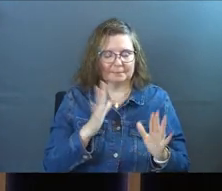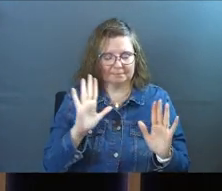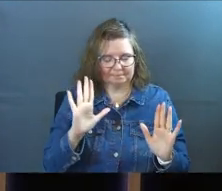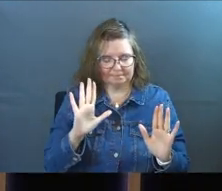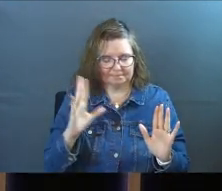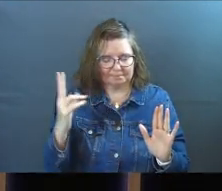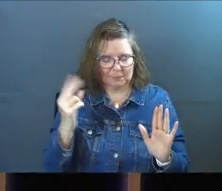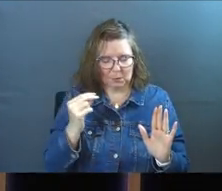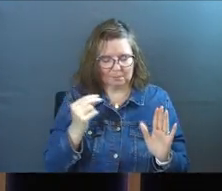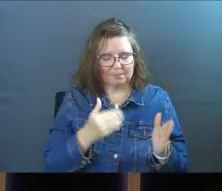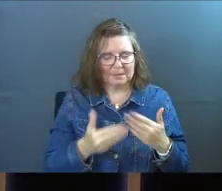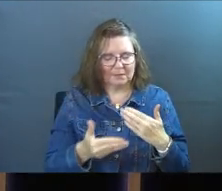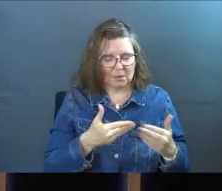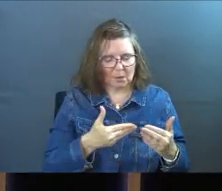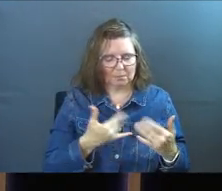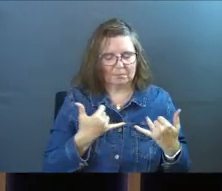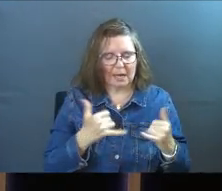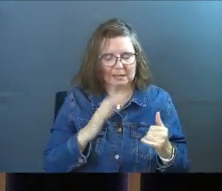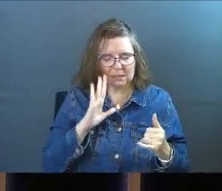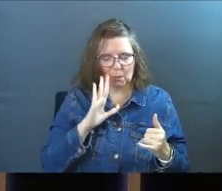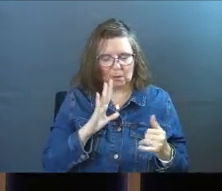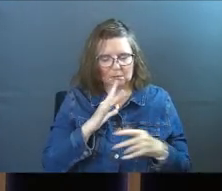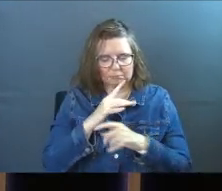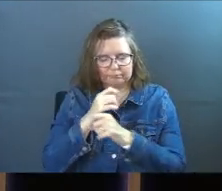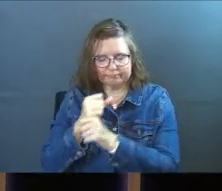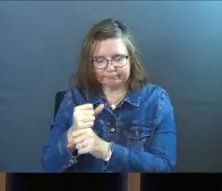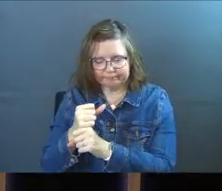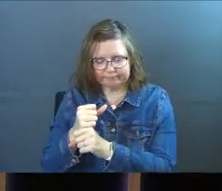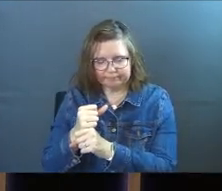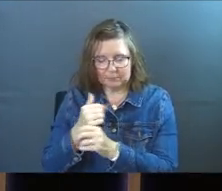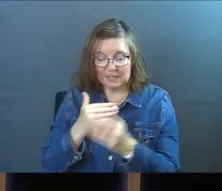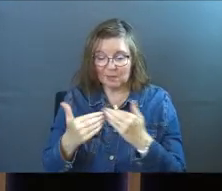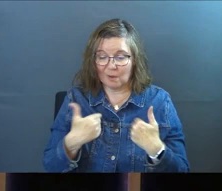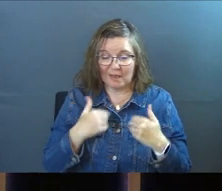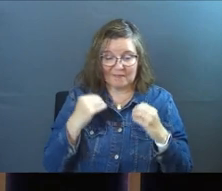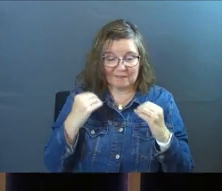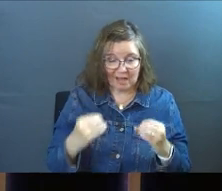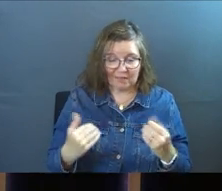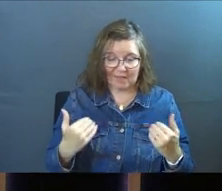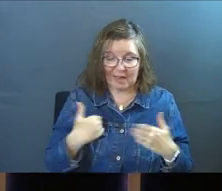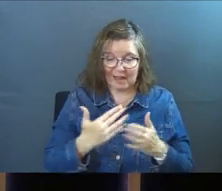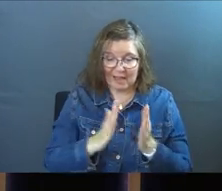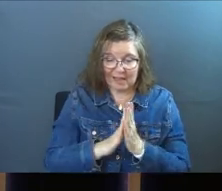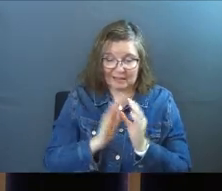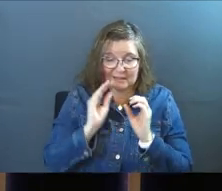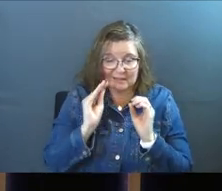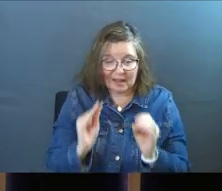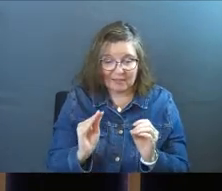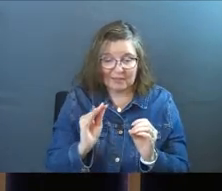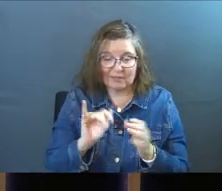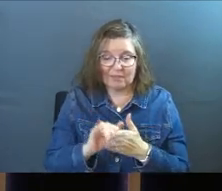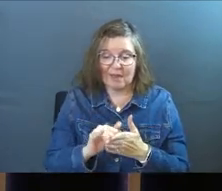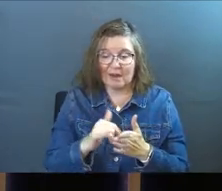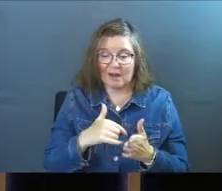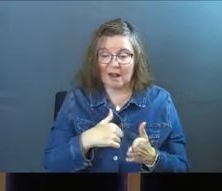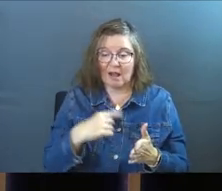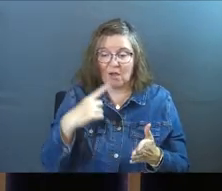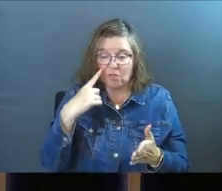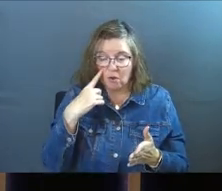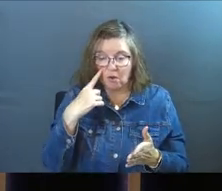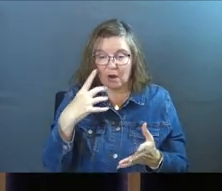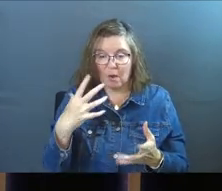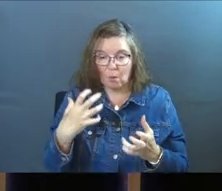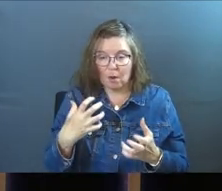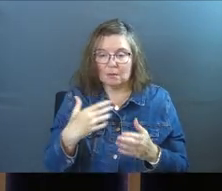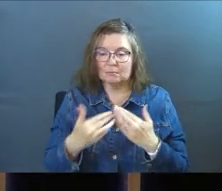though, yet I will. Even though I got nothing that I asked for, even though I got nothing that I thought